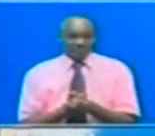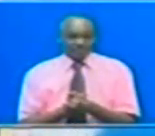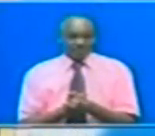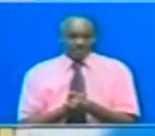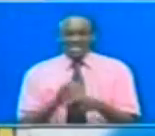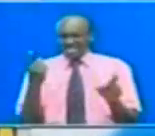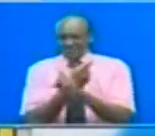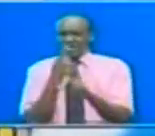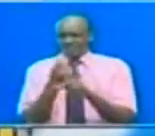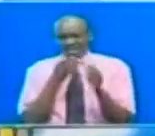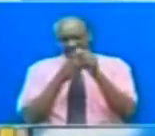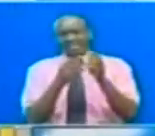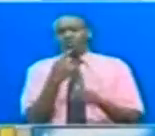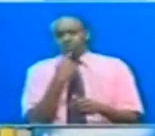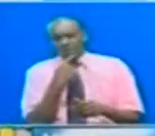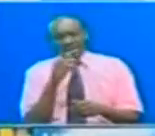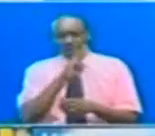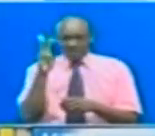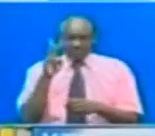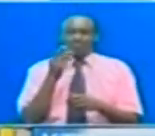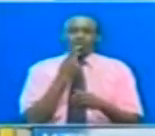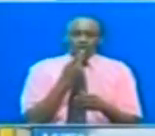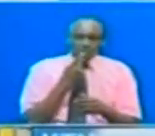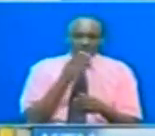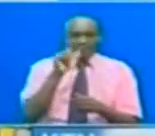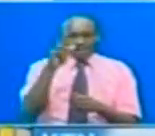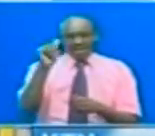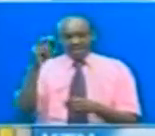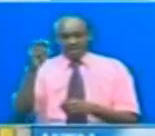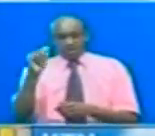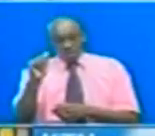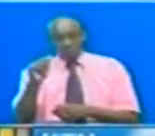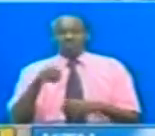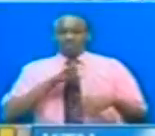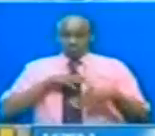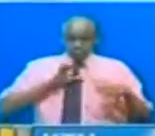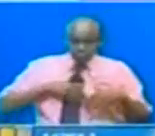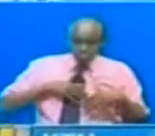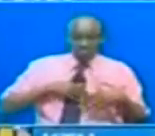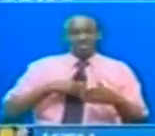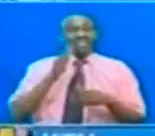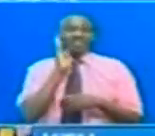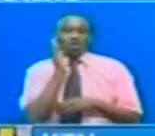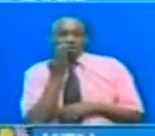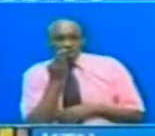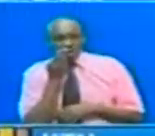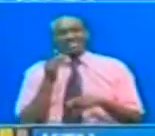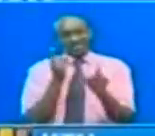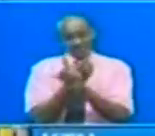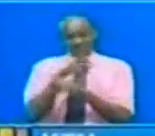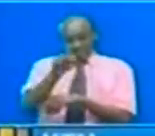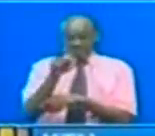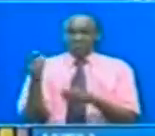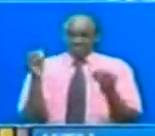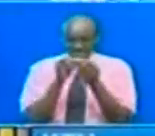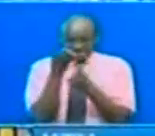Elected leaders drawn from Turkana, West Pokot, Baringo, Samburu, Laikipia, Isiolo and Marsabit counties that are